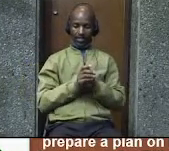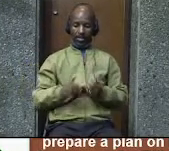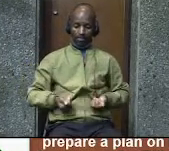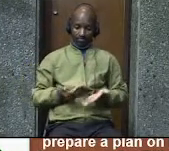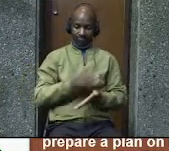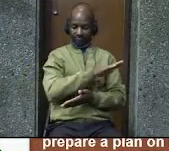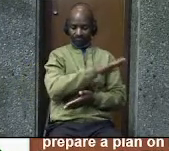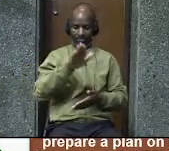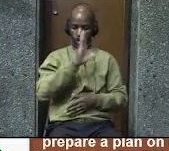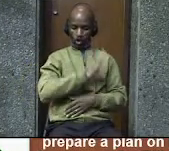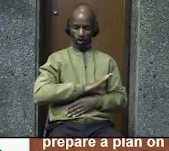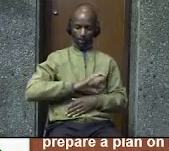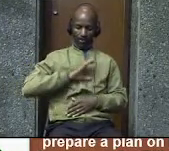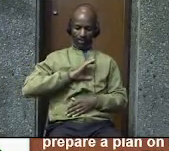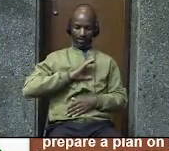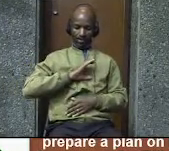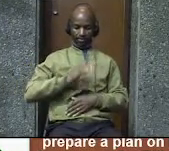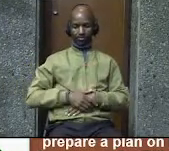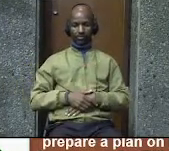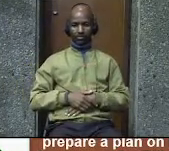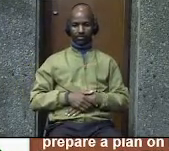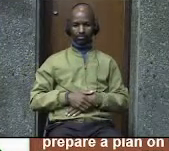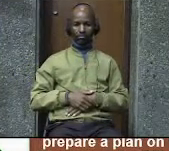into confidence,